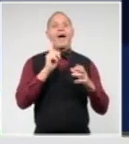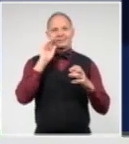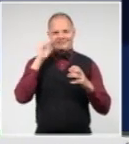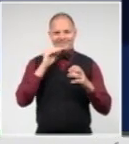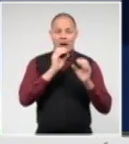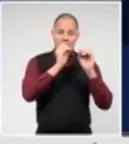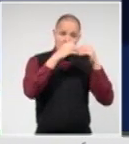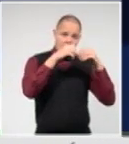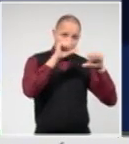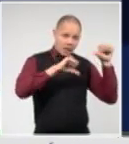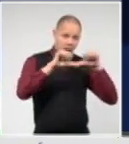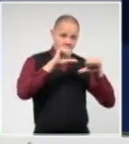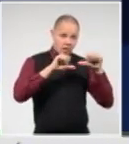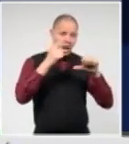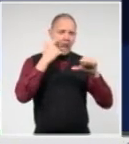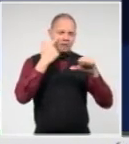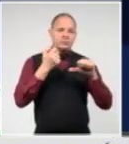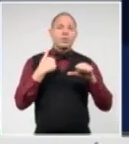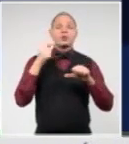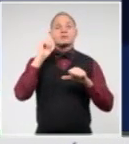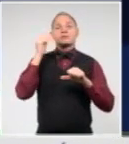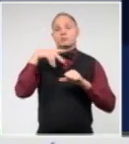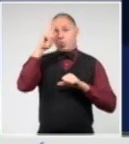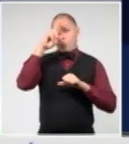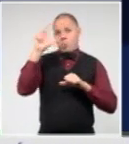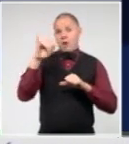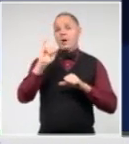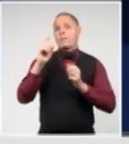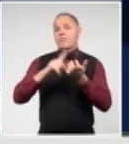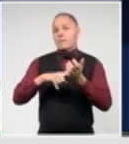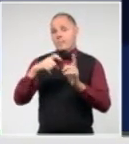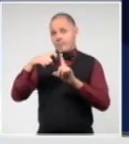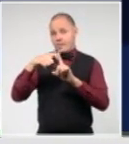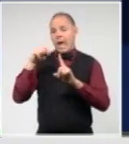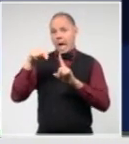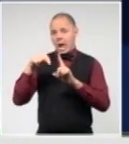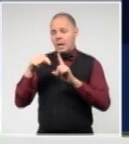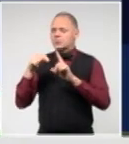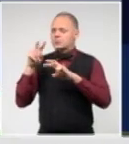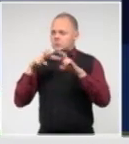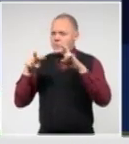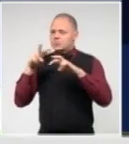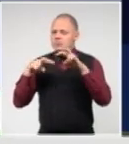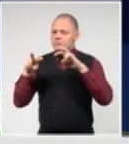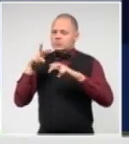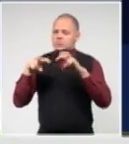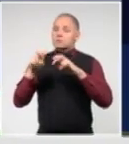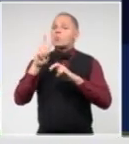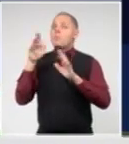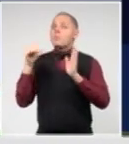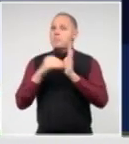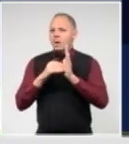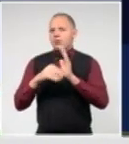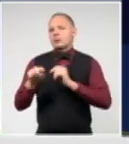7,380 samples in our various molecular biology laboratories.